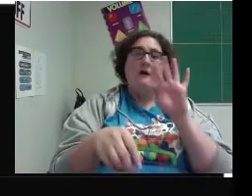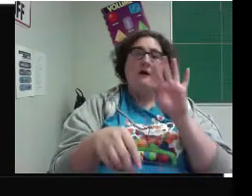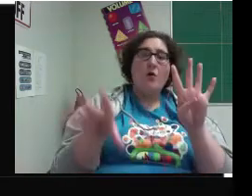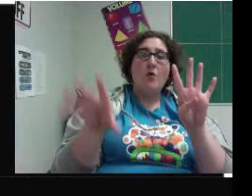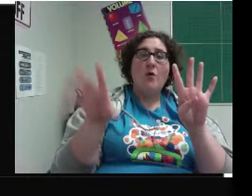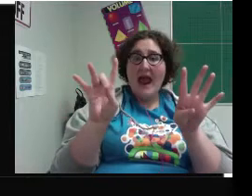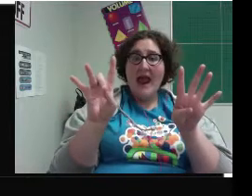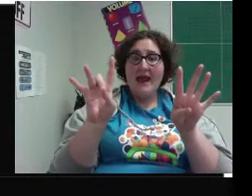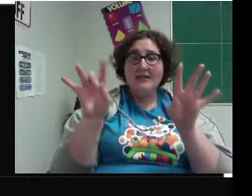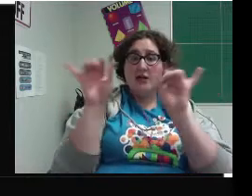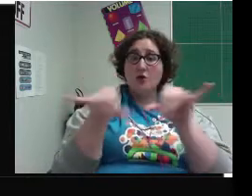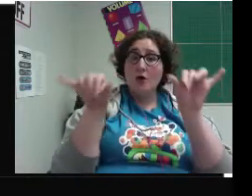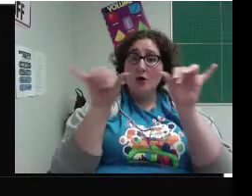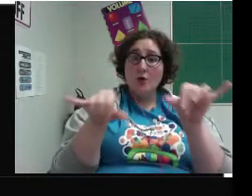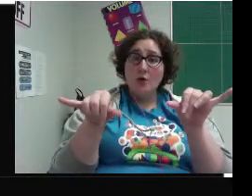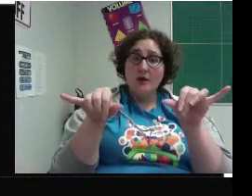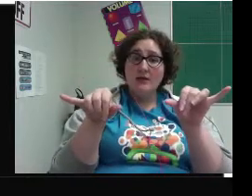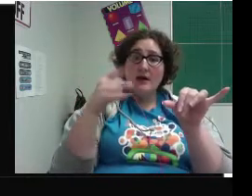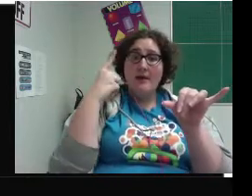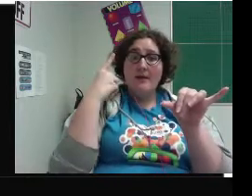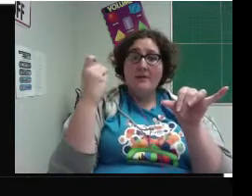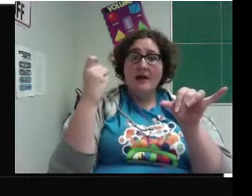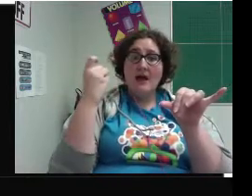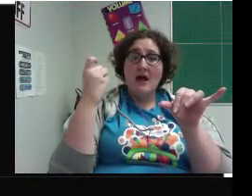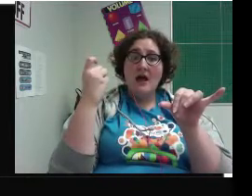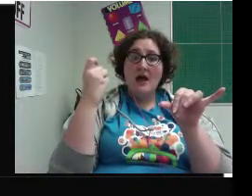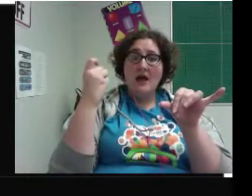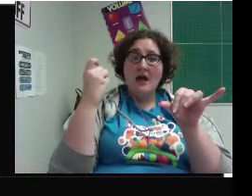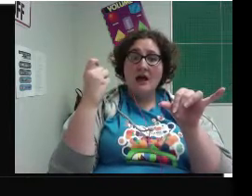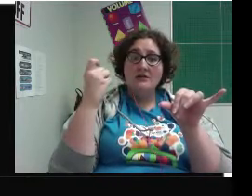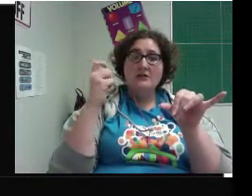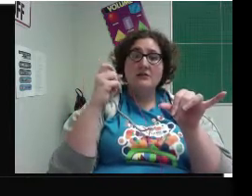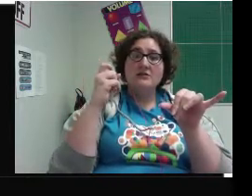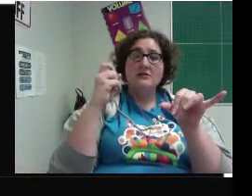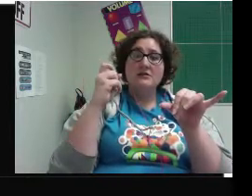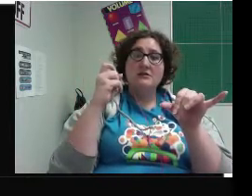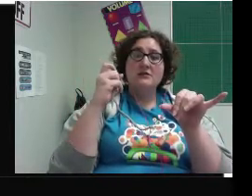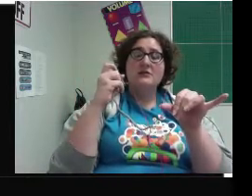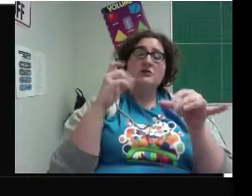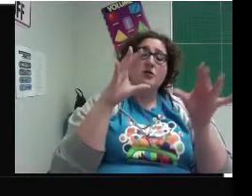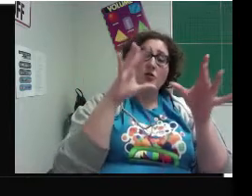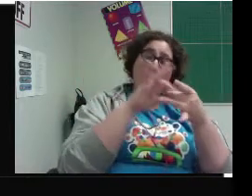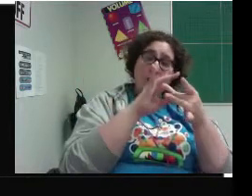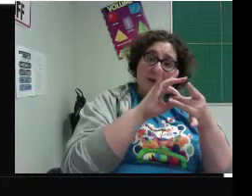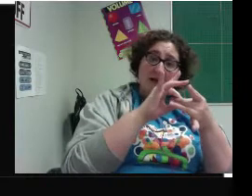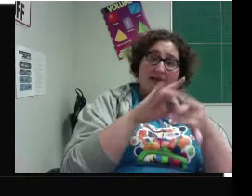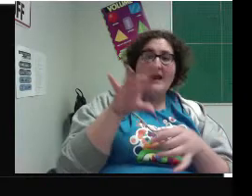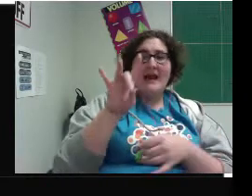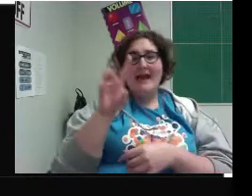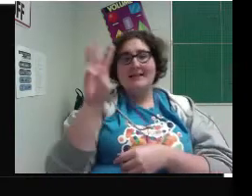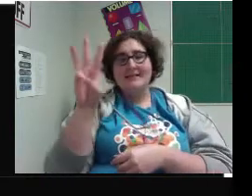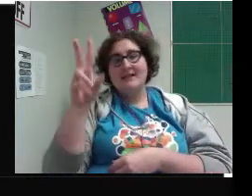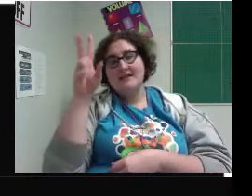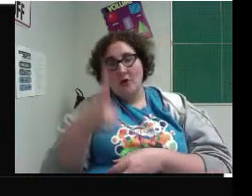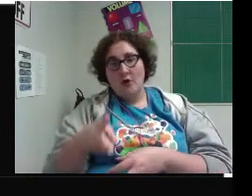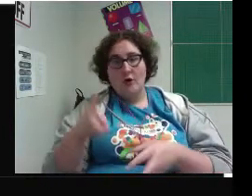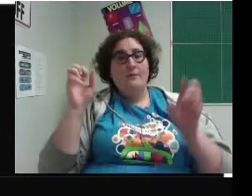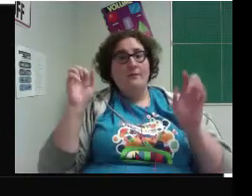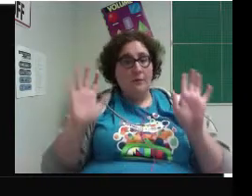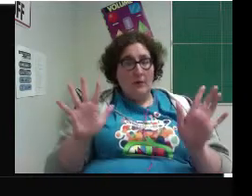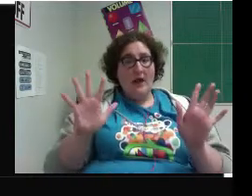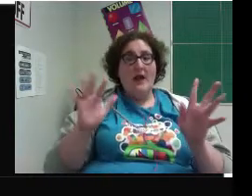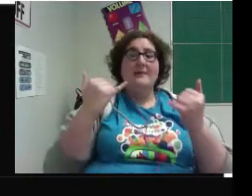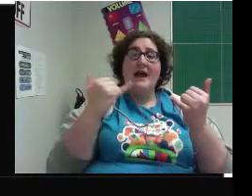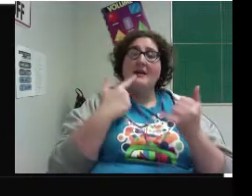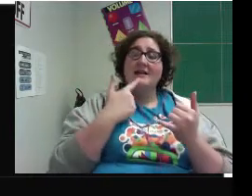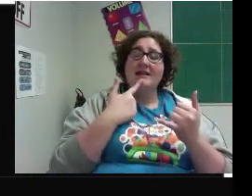can say they're congruent by either 4 and 8 by corresponding or 8 and 6 by vertical. Okay, but now it says same